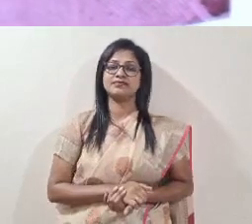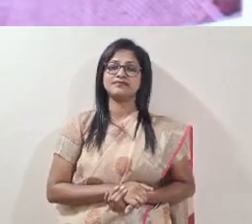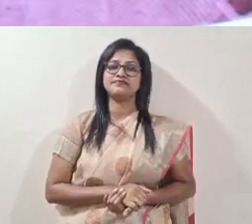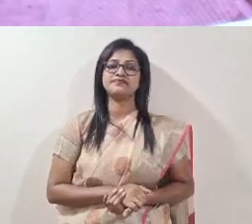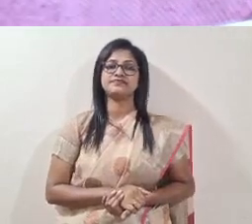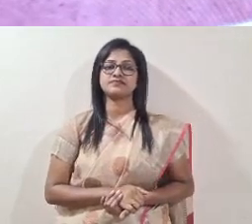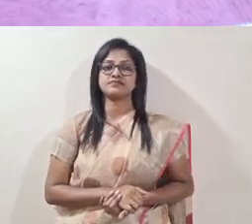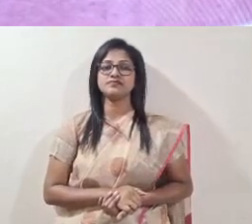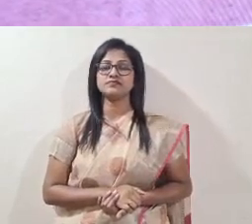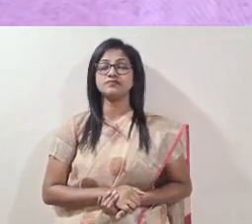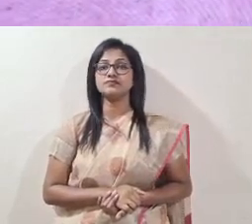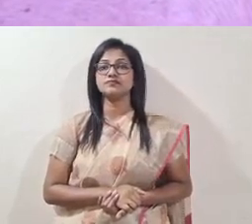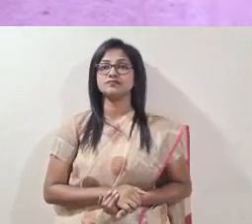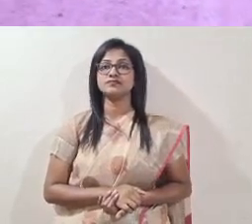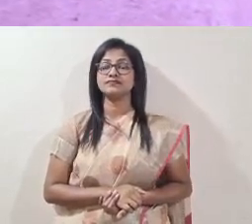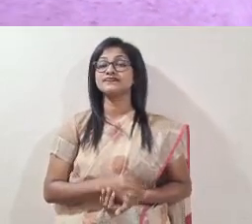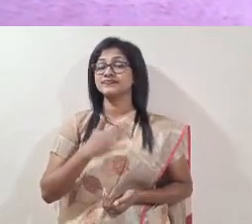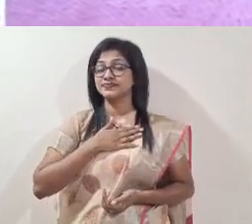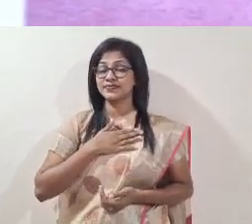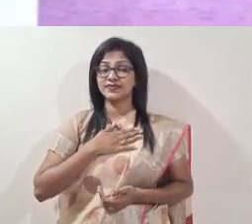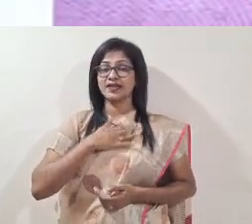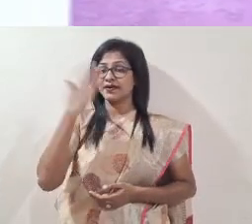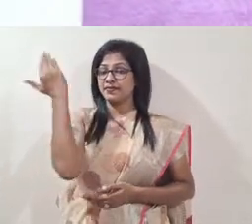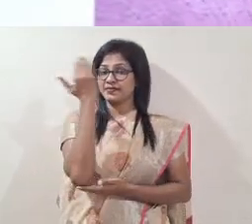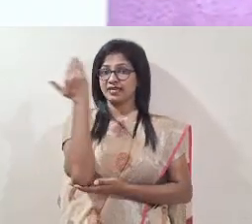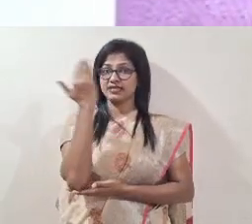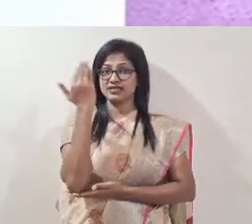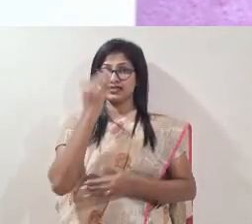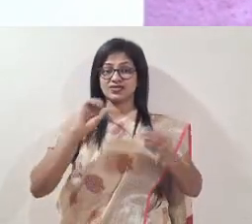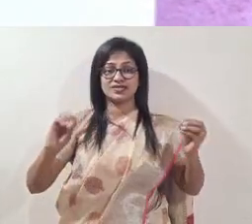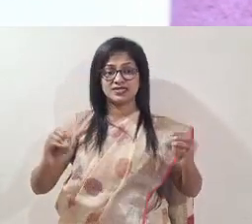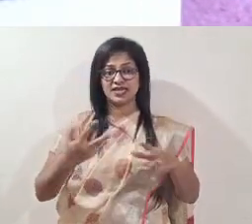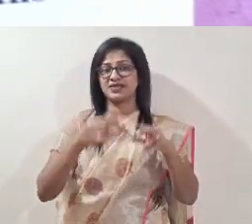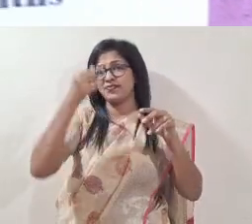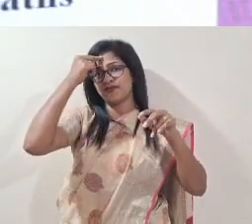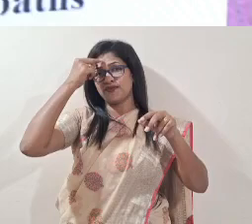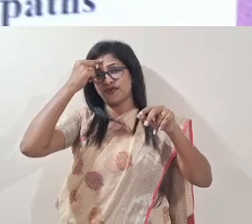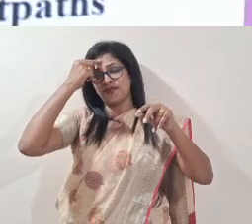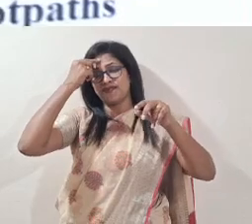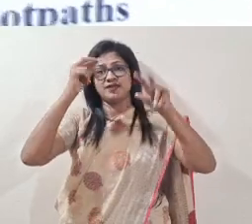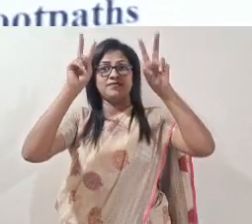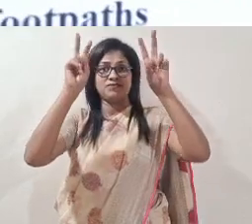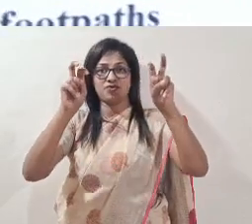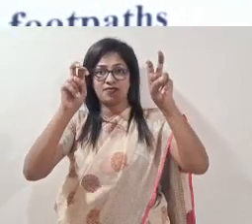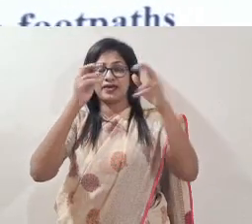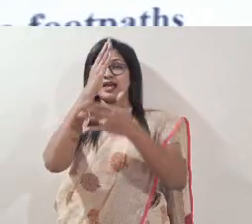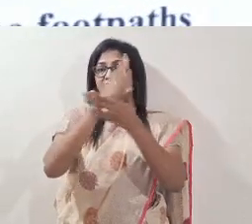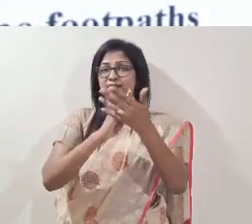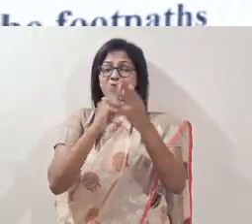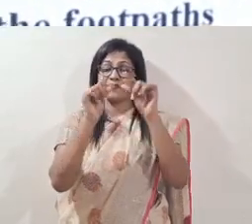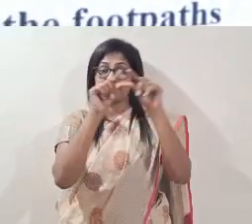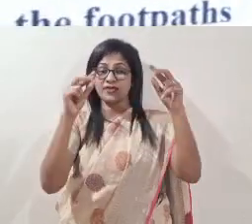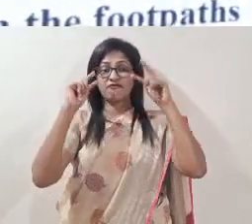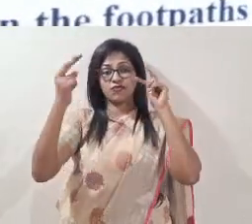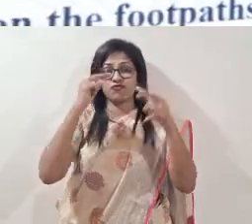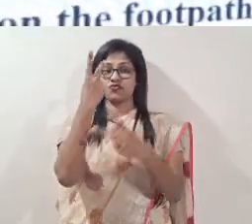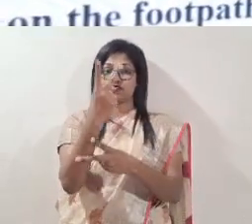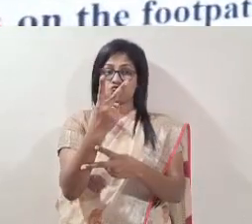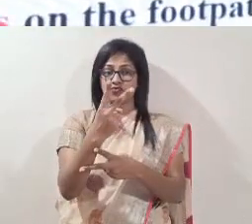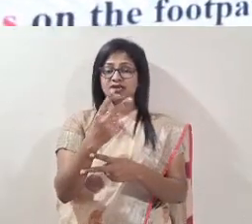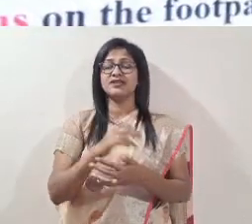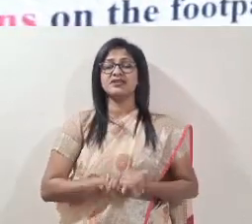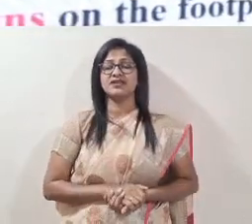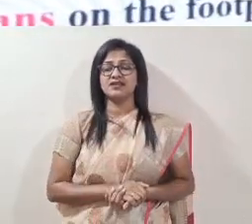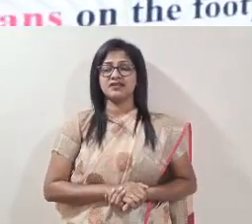So I'll start my presentation with the problem statement. It has two parts to it. So we see that there is a